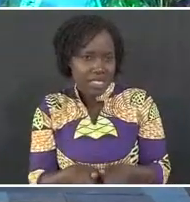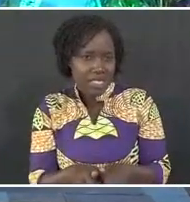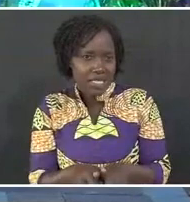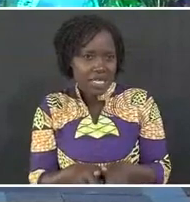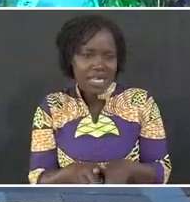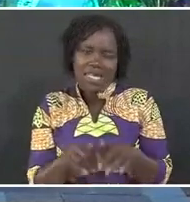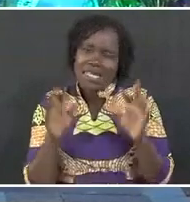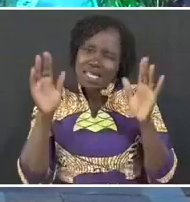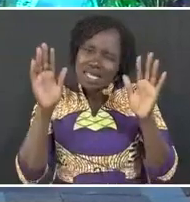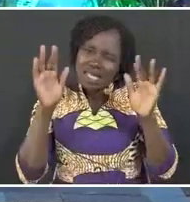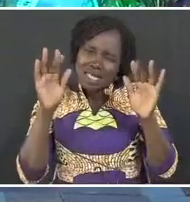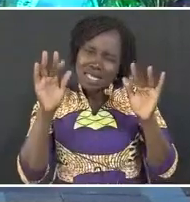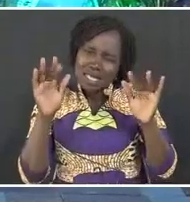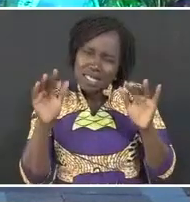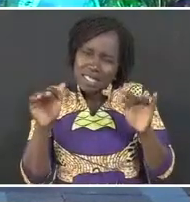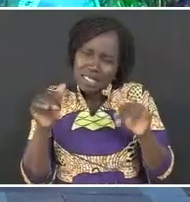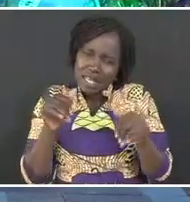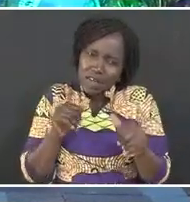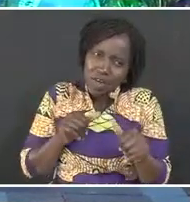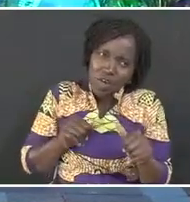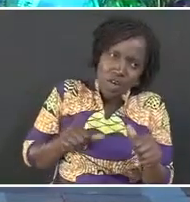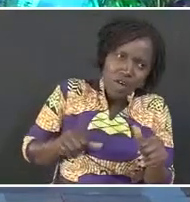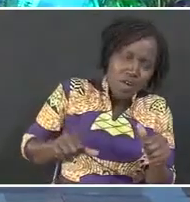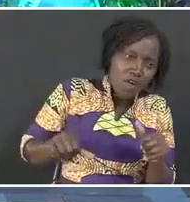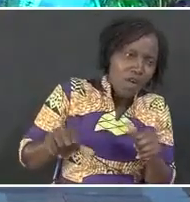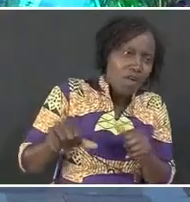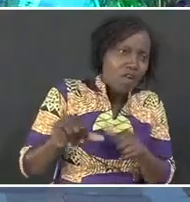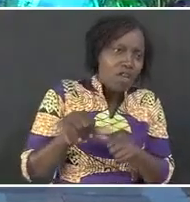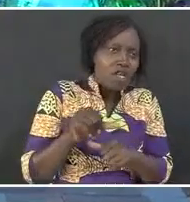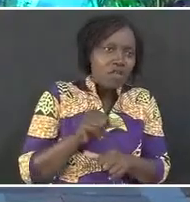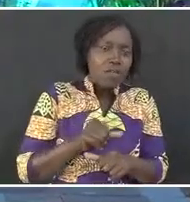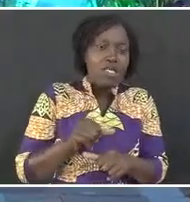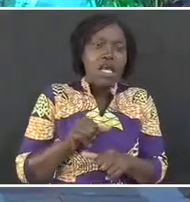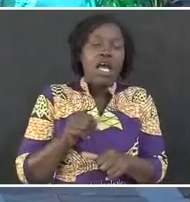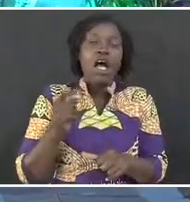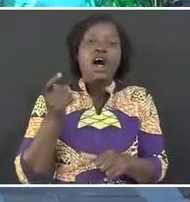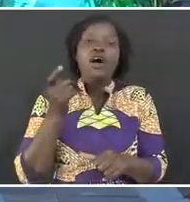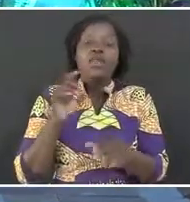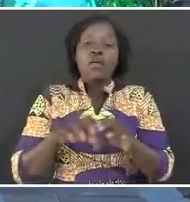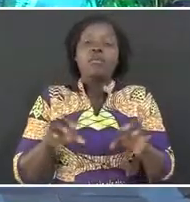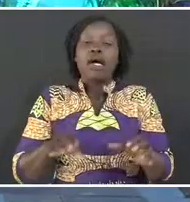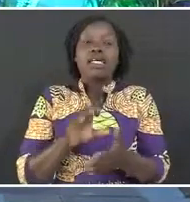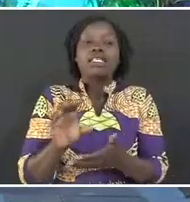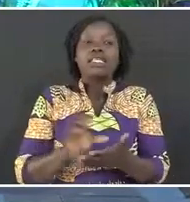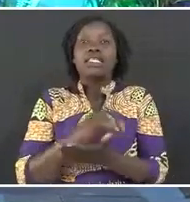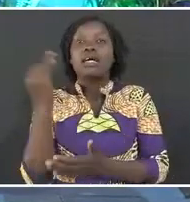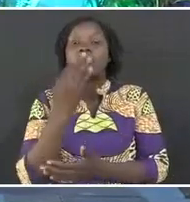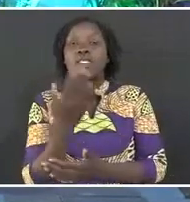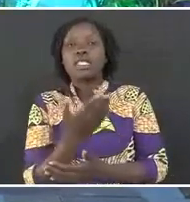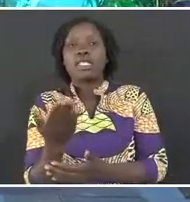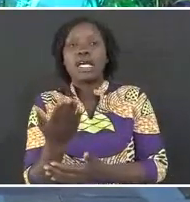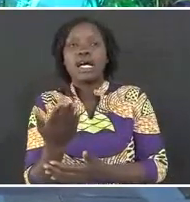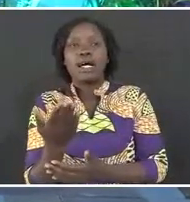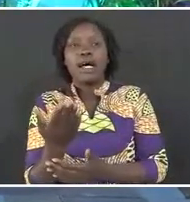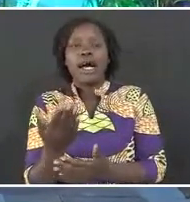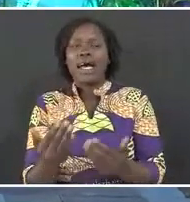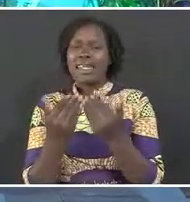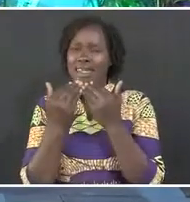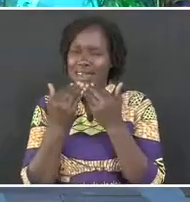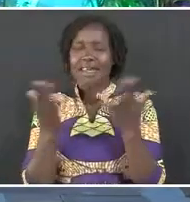It rained all around us. But in the shopping center where we were preaching, not a drop